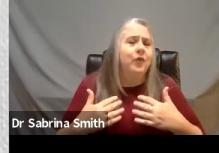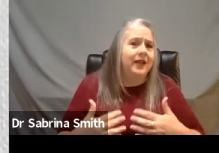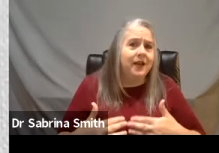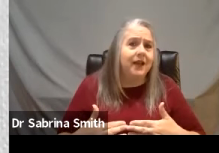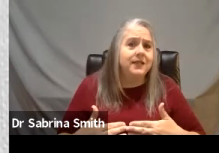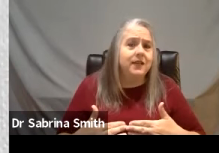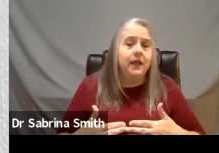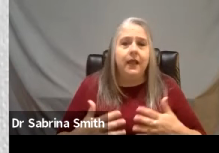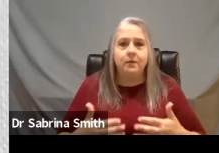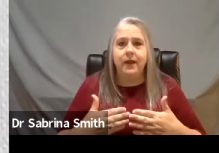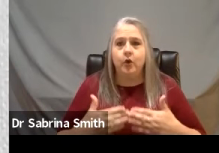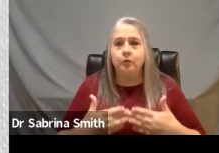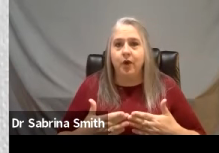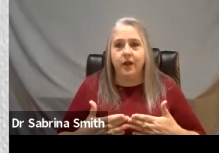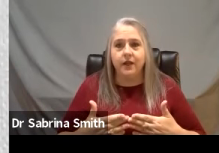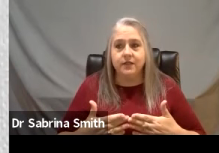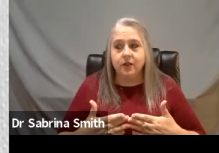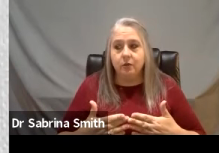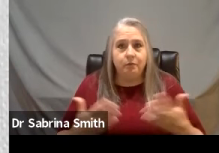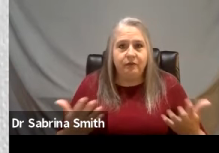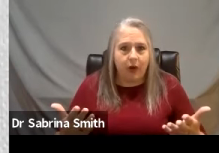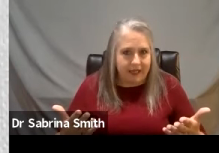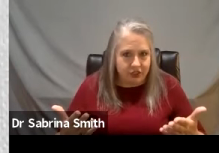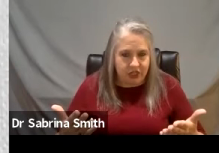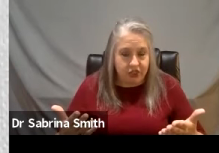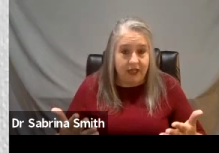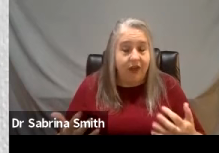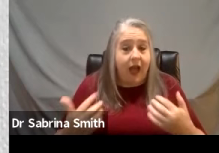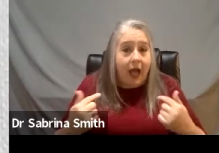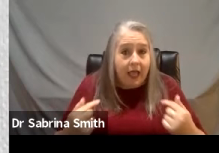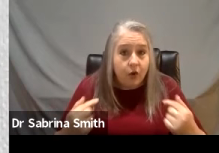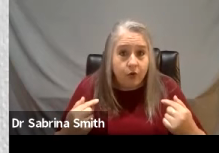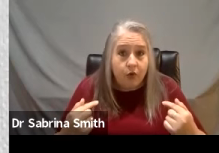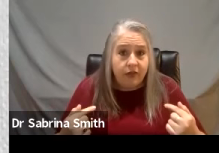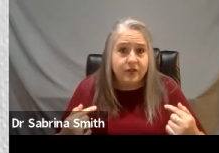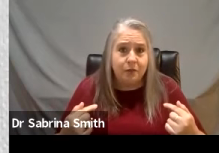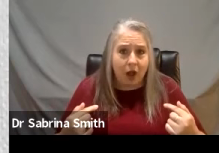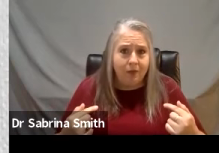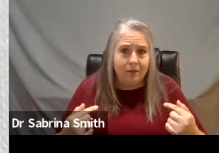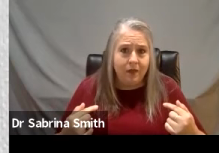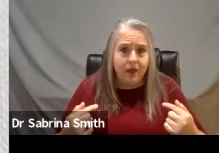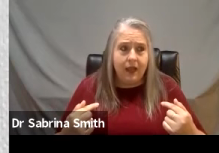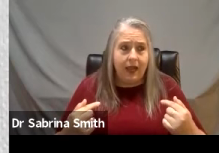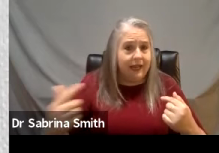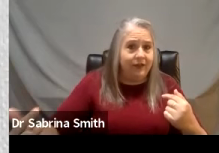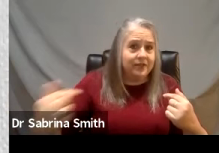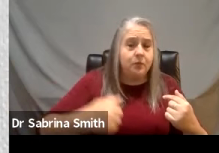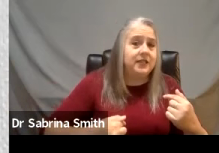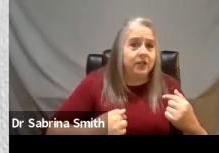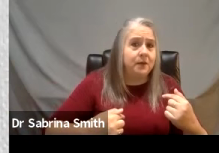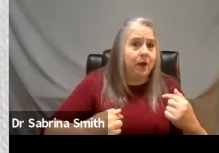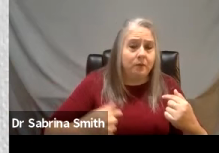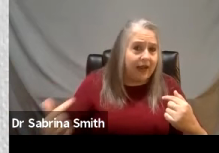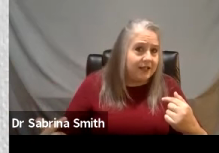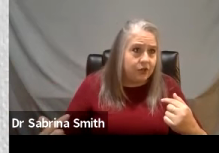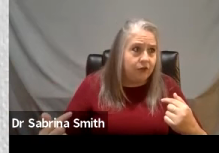to recognize it in my own product before I can change it. If I don't know that there's a problem, and even if someone